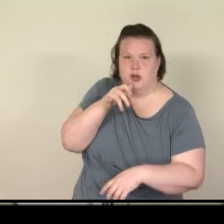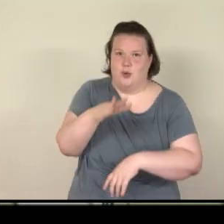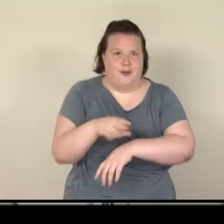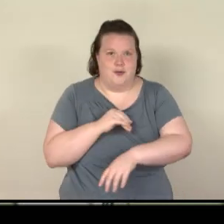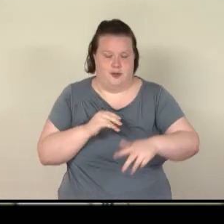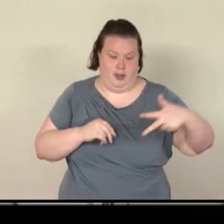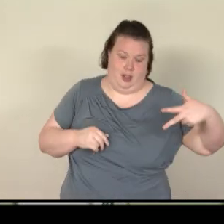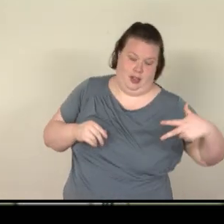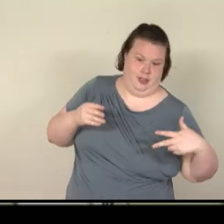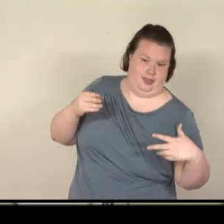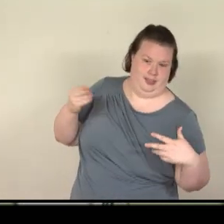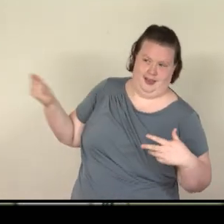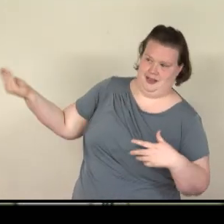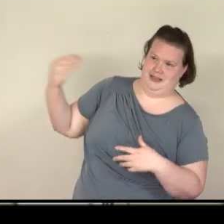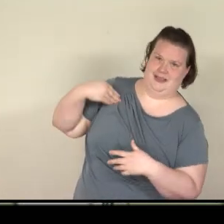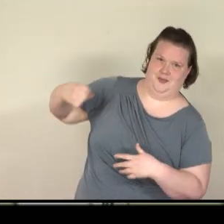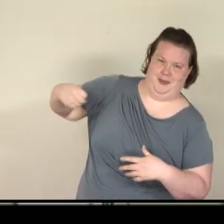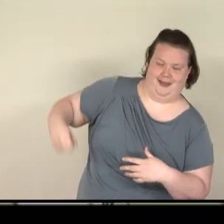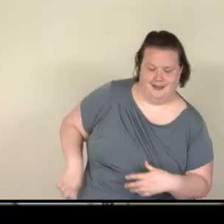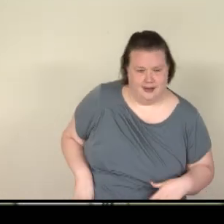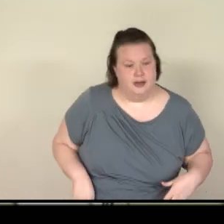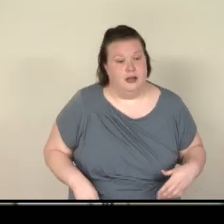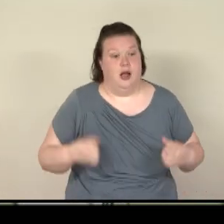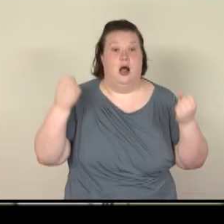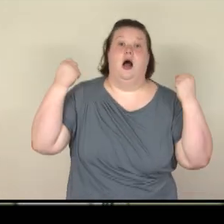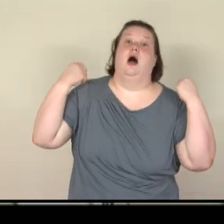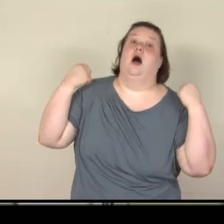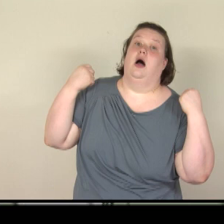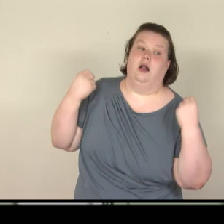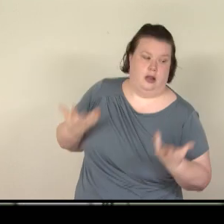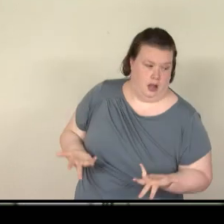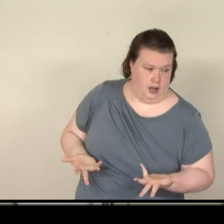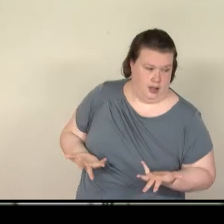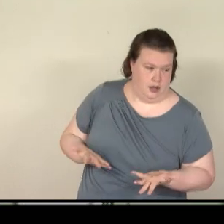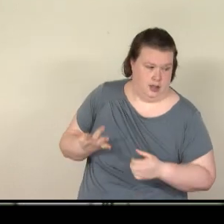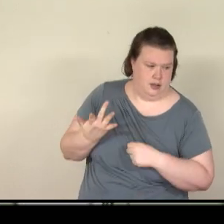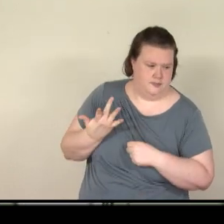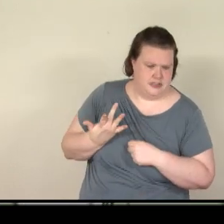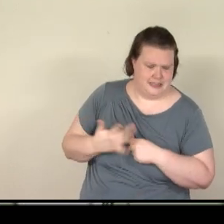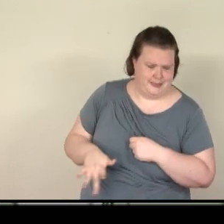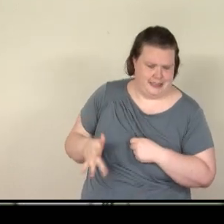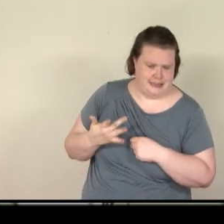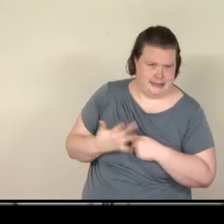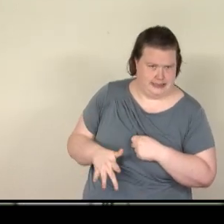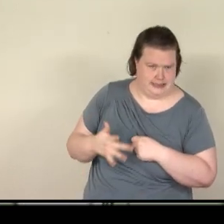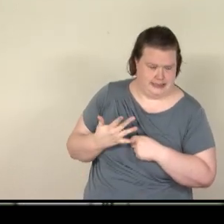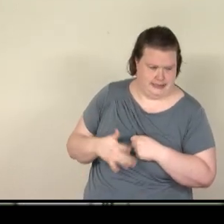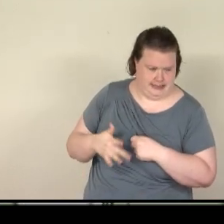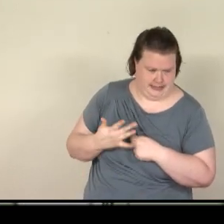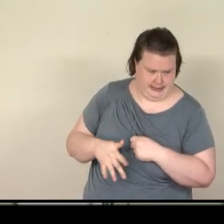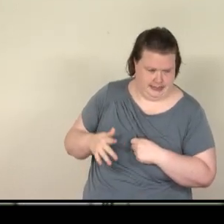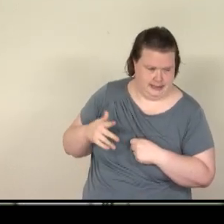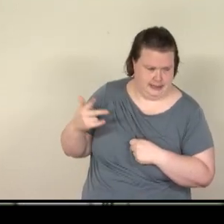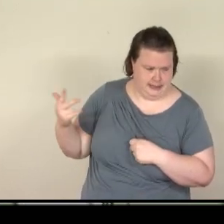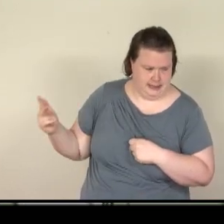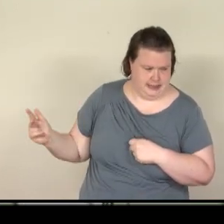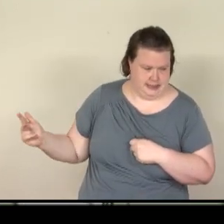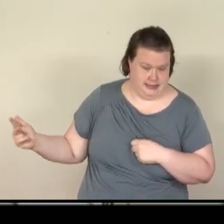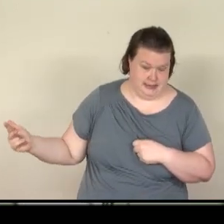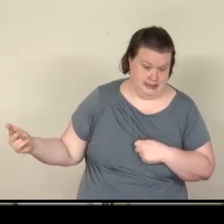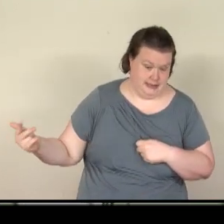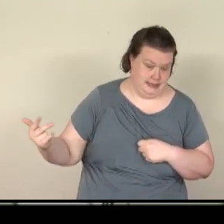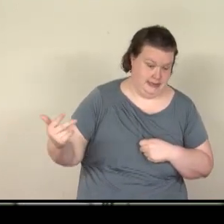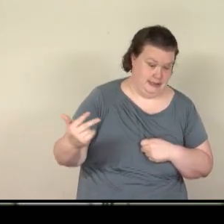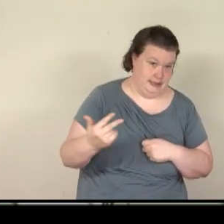slow down, they just hand you the bag. This has a lot of stack space, so when you're coming in off of that Kendrick and you're going all the way around